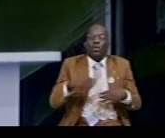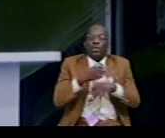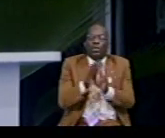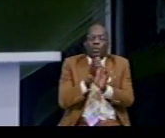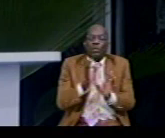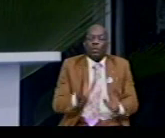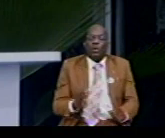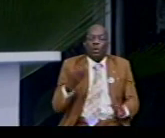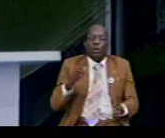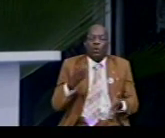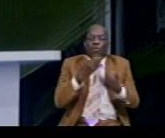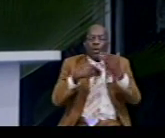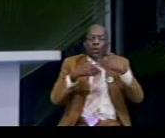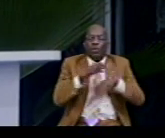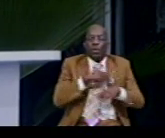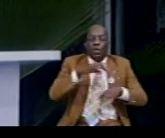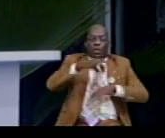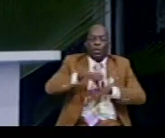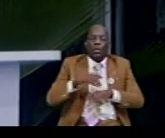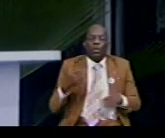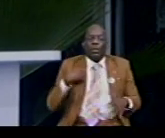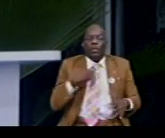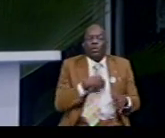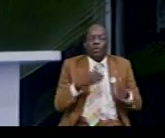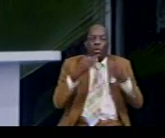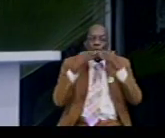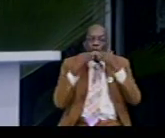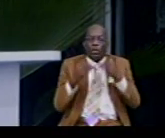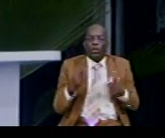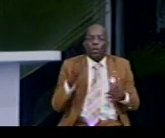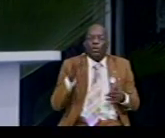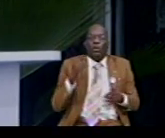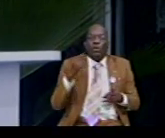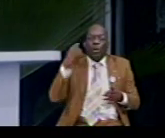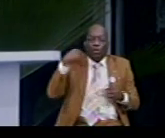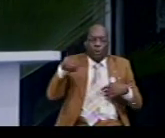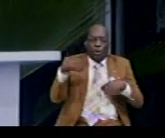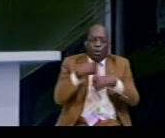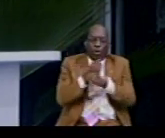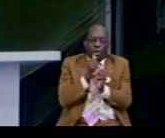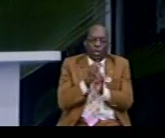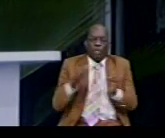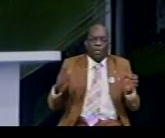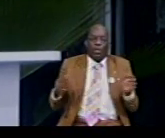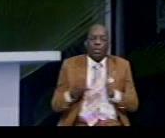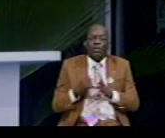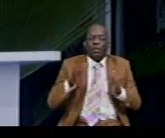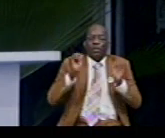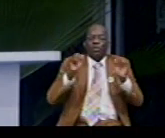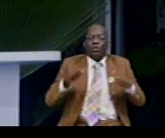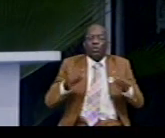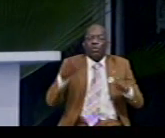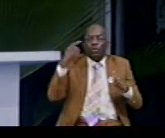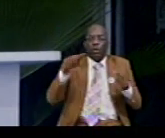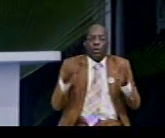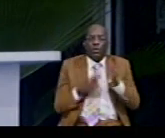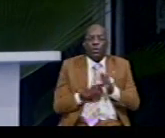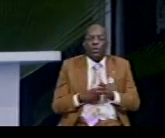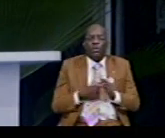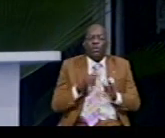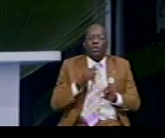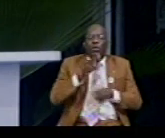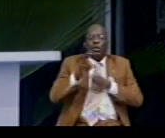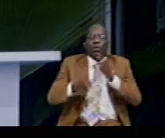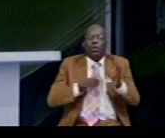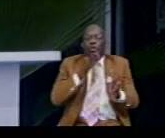you very much for making it possible for this global crusade to hold here on